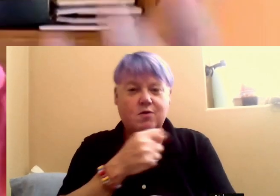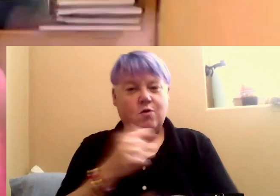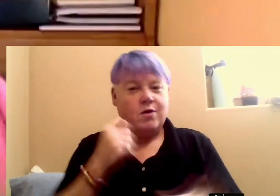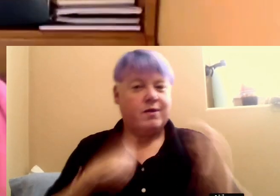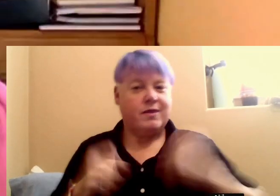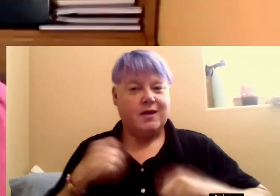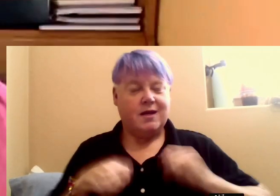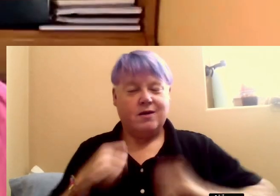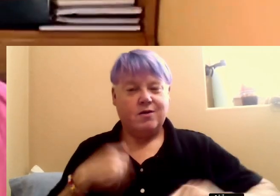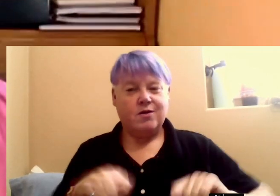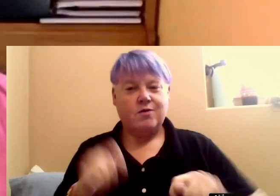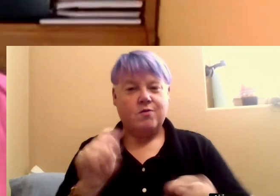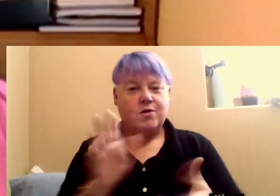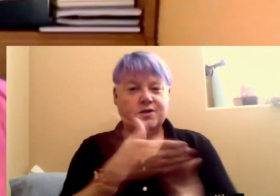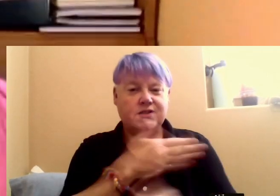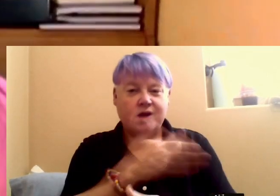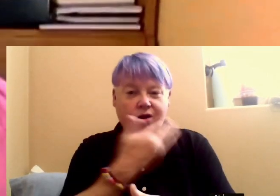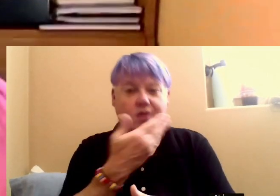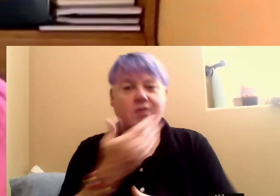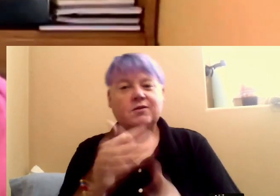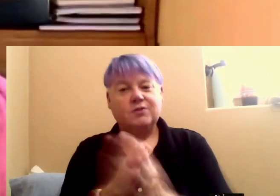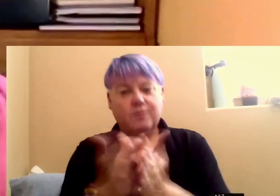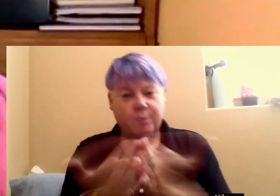or this book.